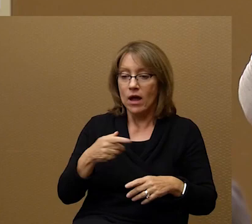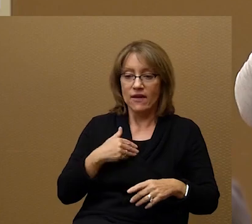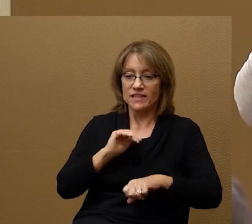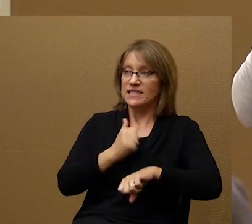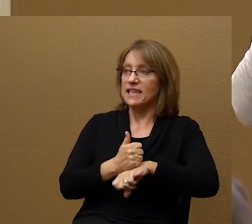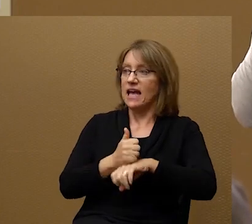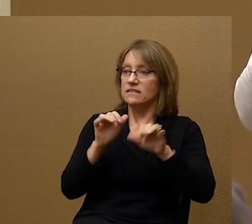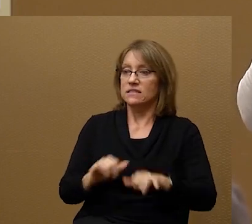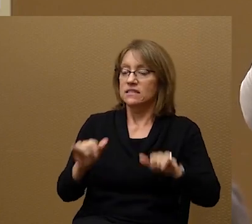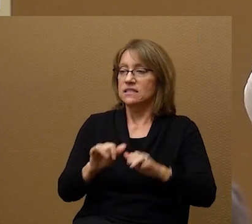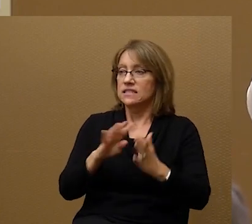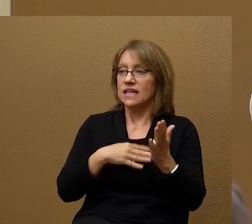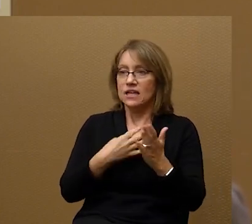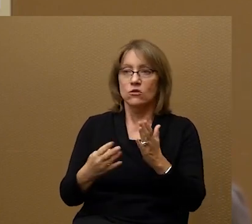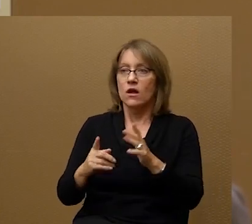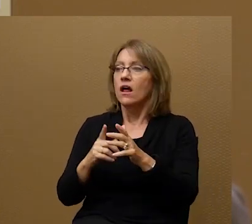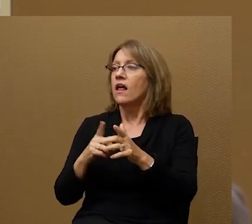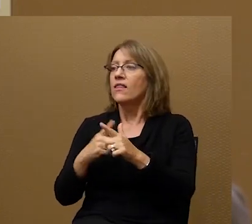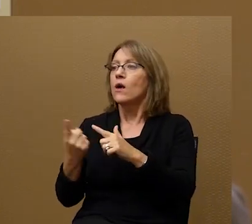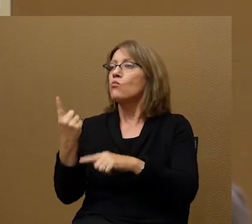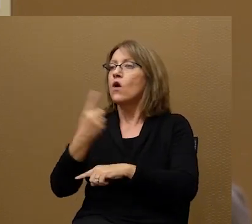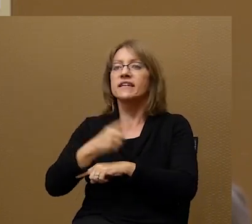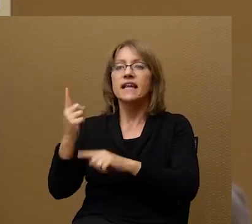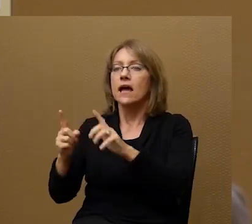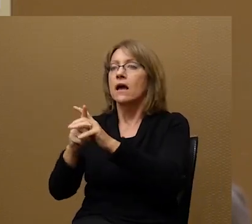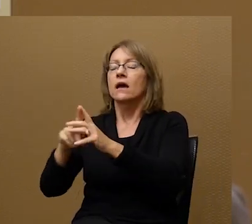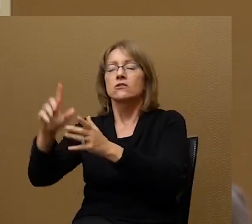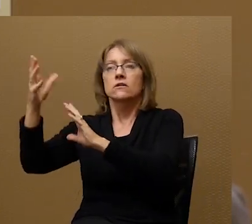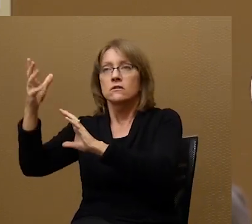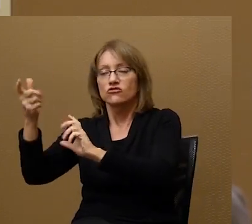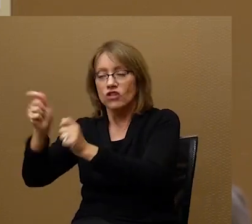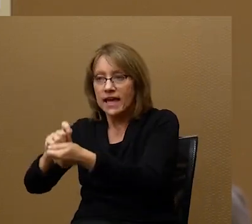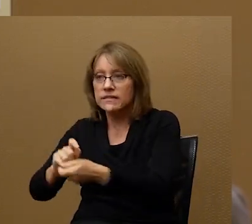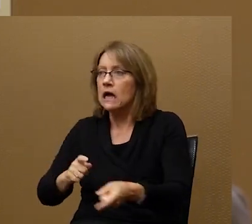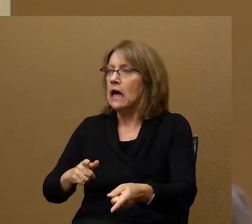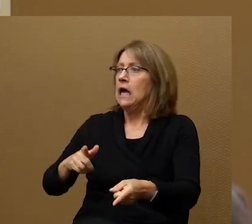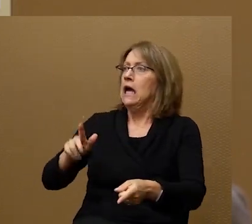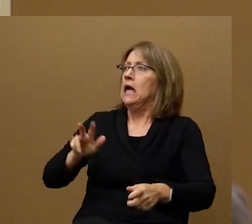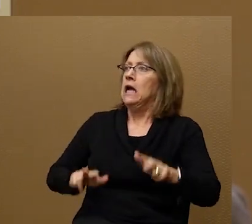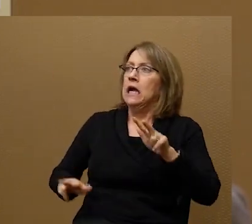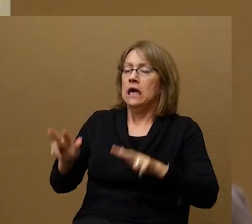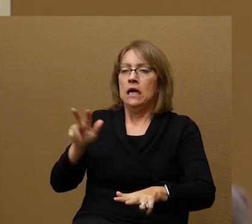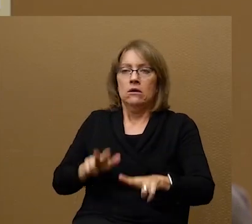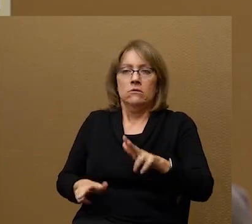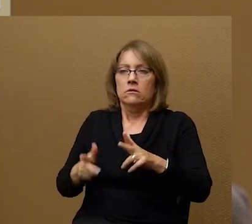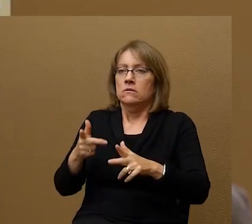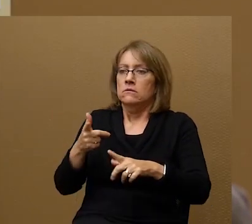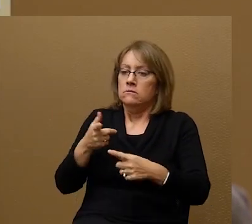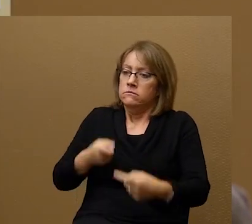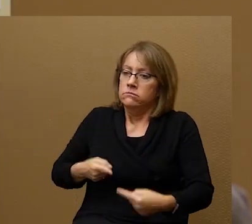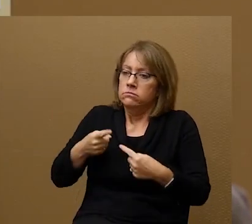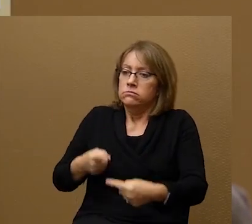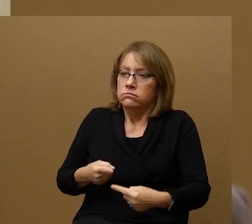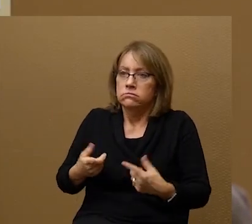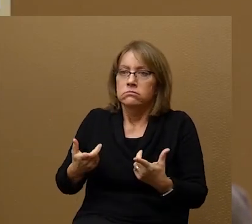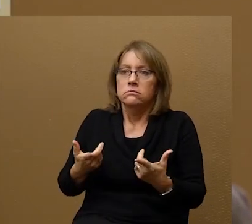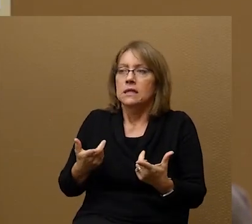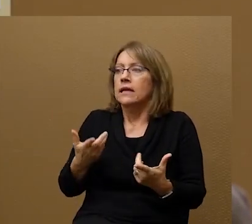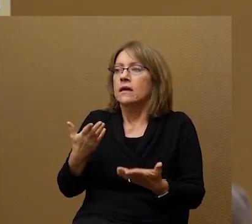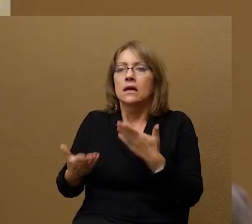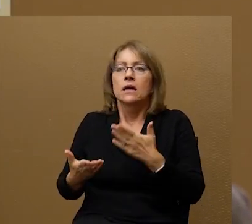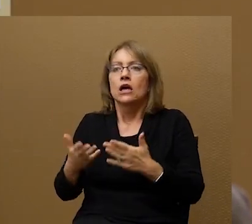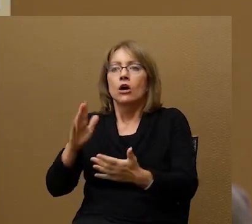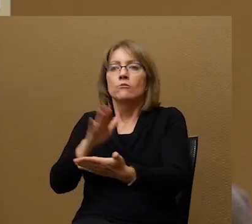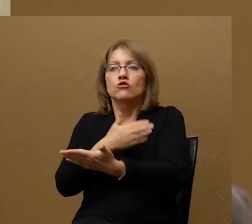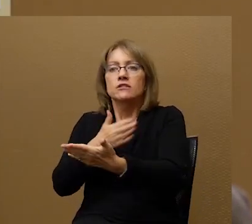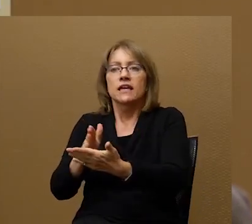change, that inflexibility, that child might have a really hard time getting past that. Okay, I have a musical performance today,